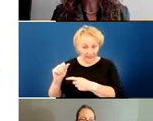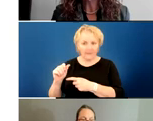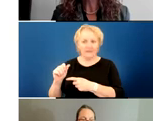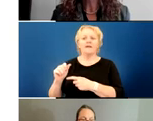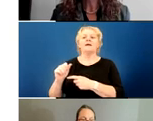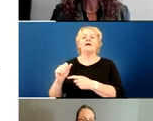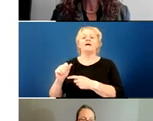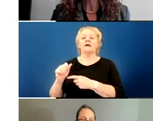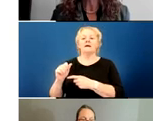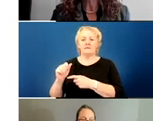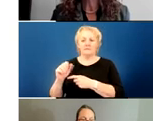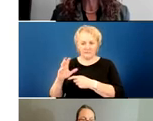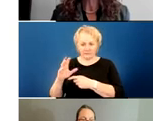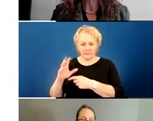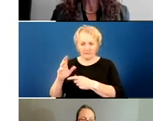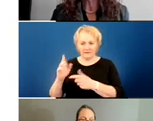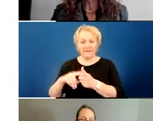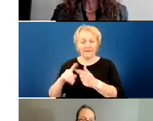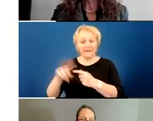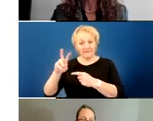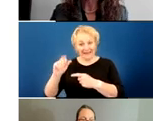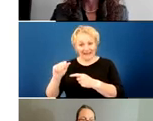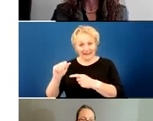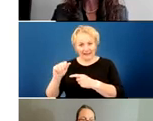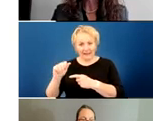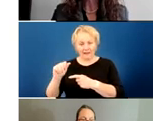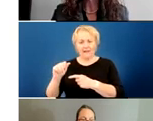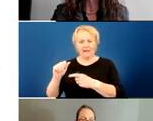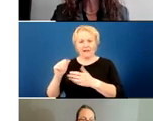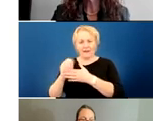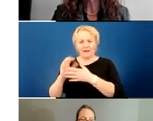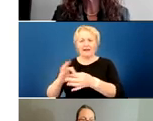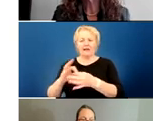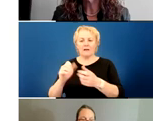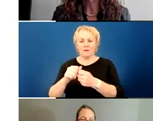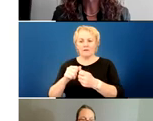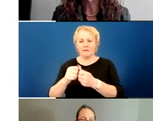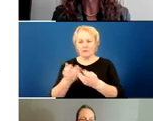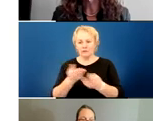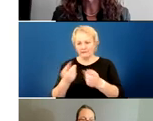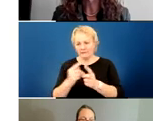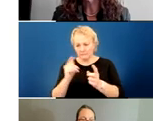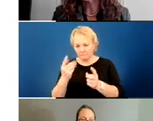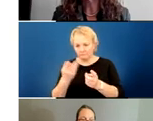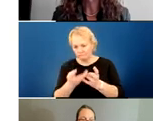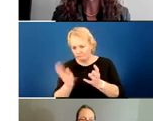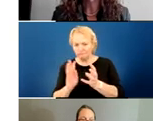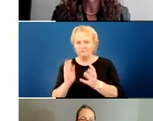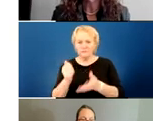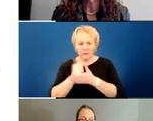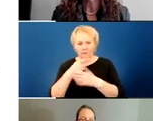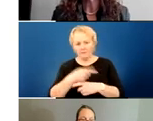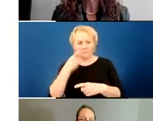with a VA rep who was then able to get him connected with a circle of services that were going to be able to assist him as a